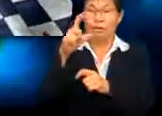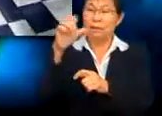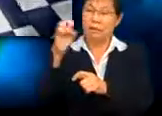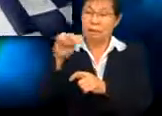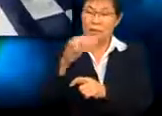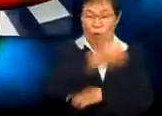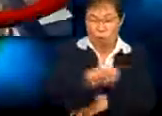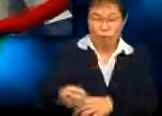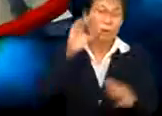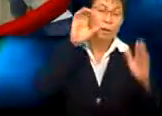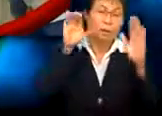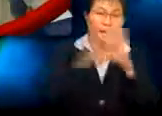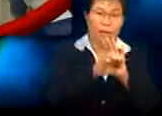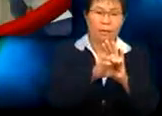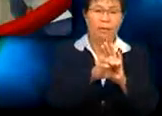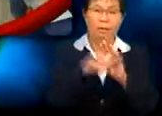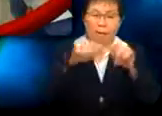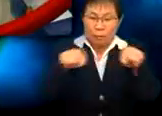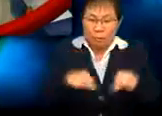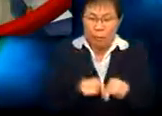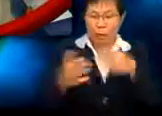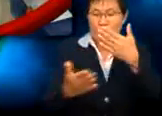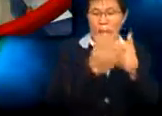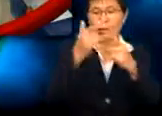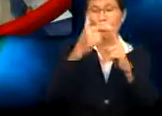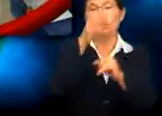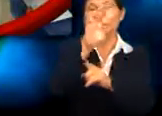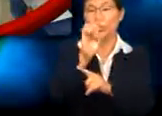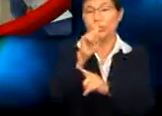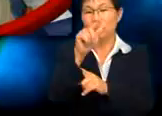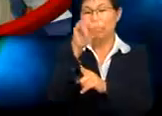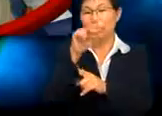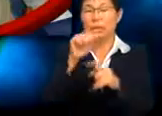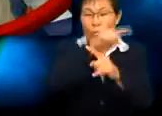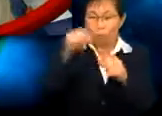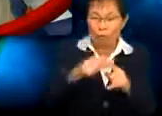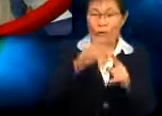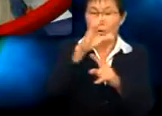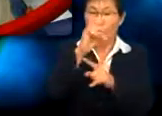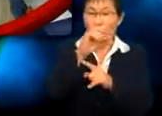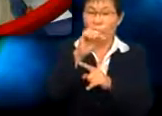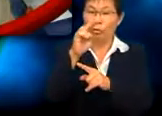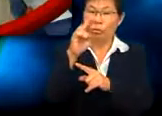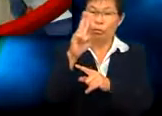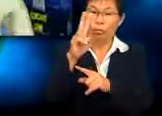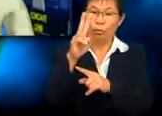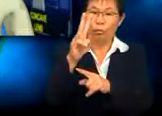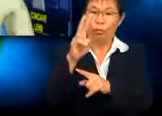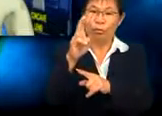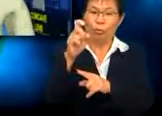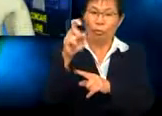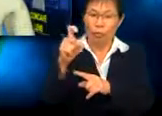The object image is positioned back to the retina when the convex lens is used.